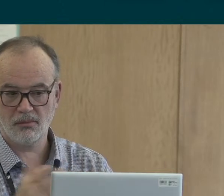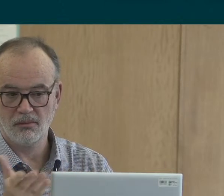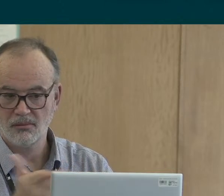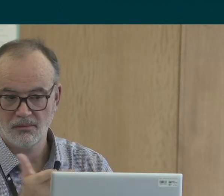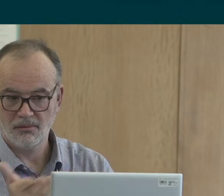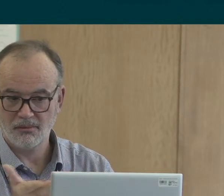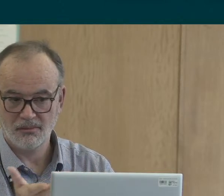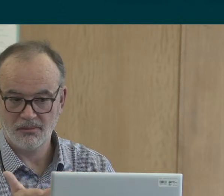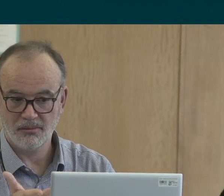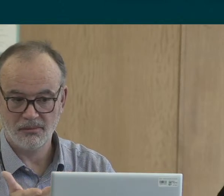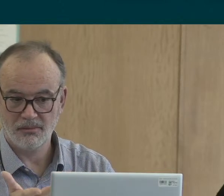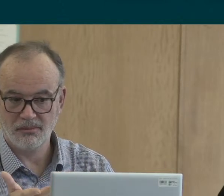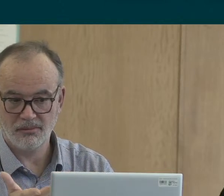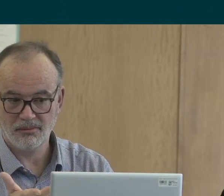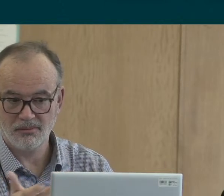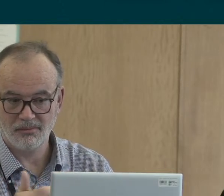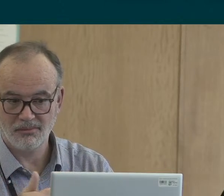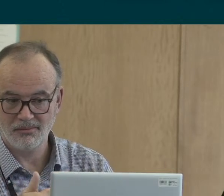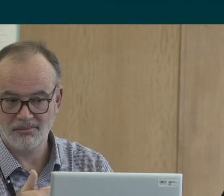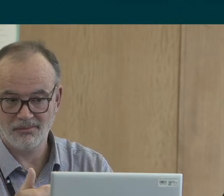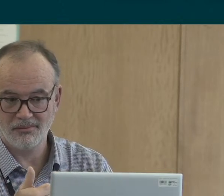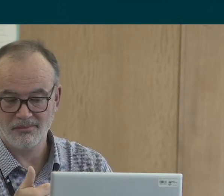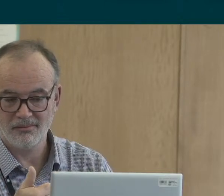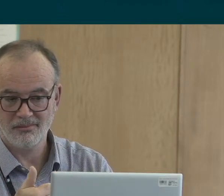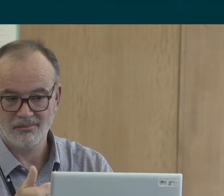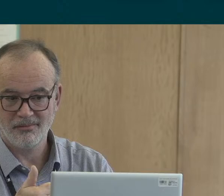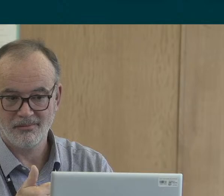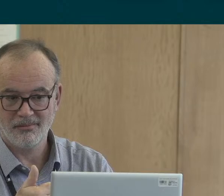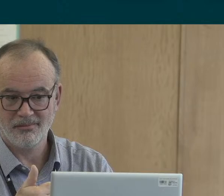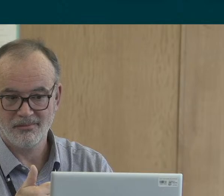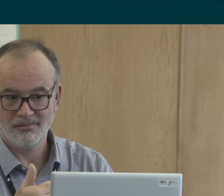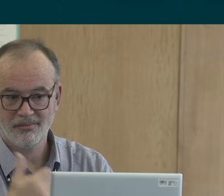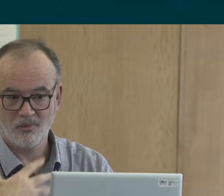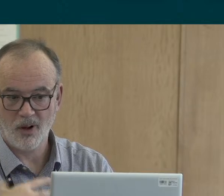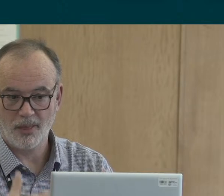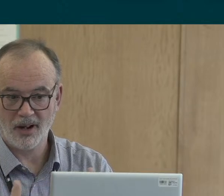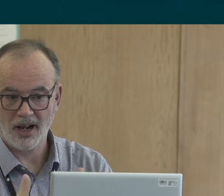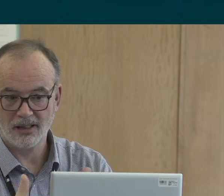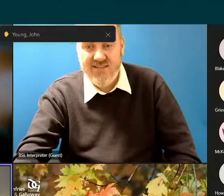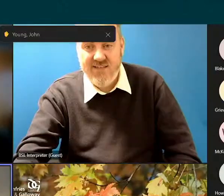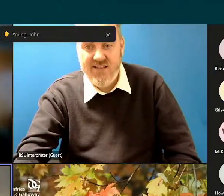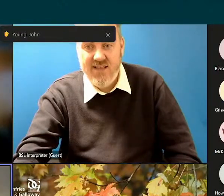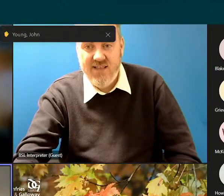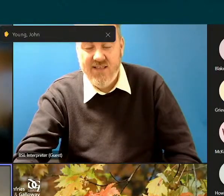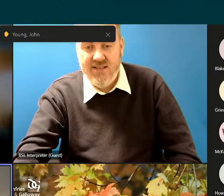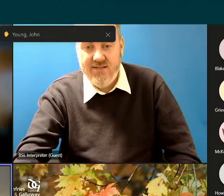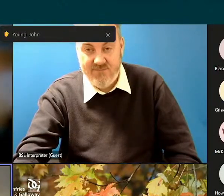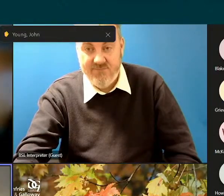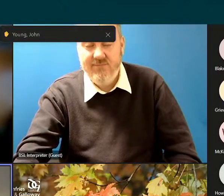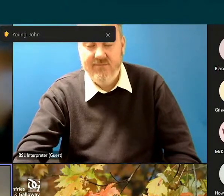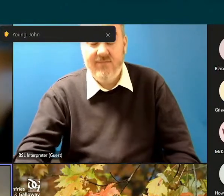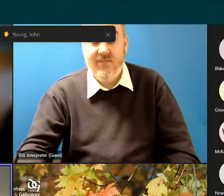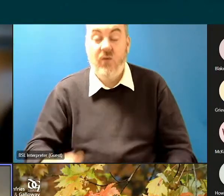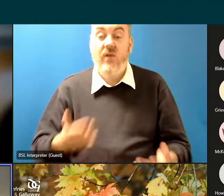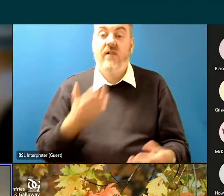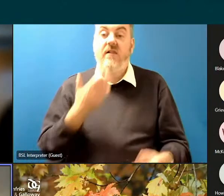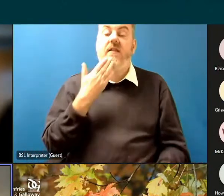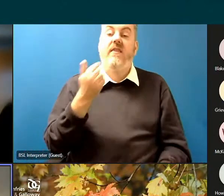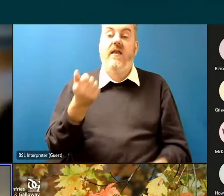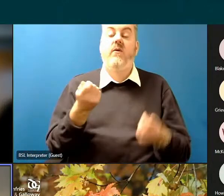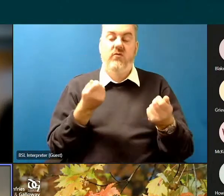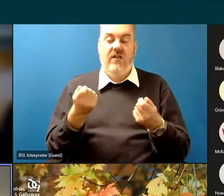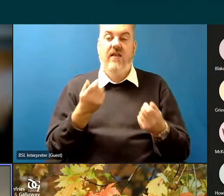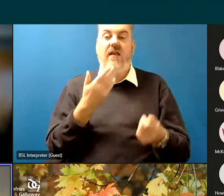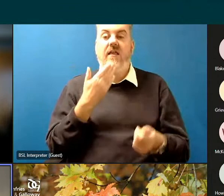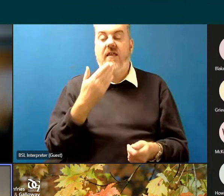James, is there anything else you'd like to say or any response you'd like to make? Yeah, thanks, Chair, and thanks,